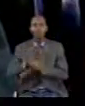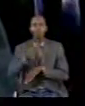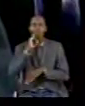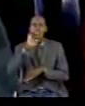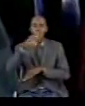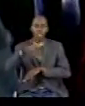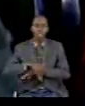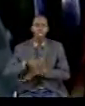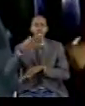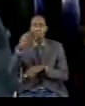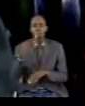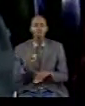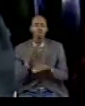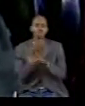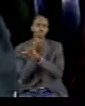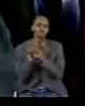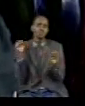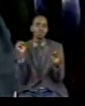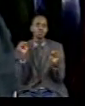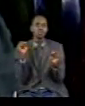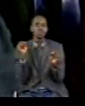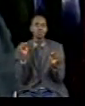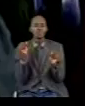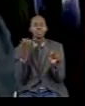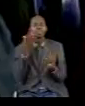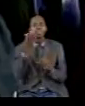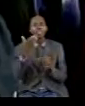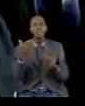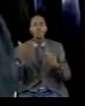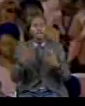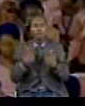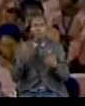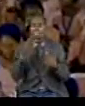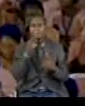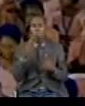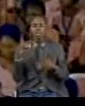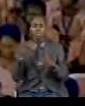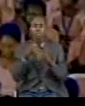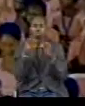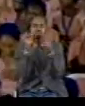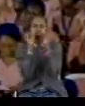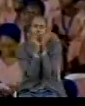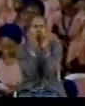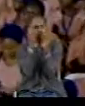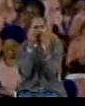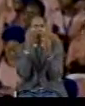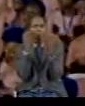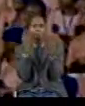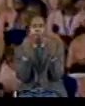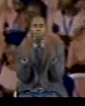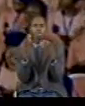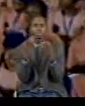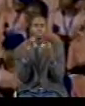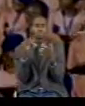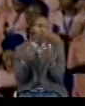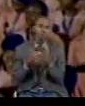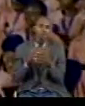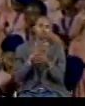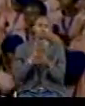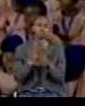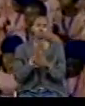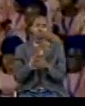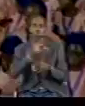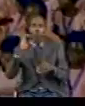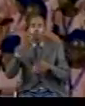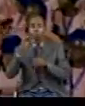redemption. They have been in bondage for hundreds of years. How did they have